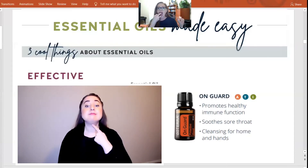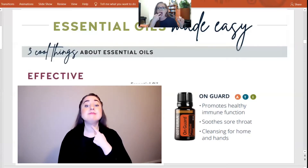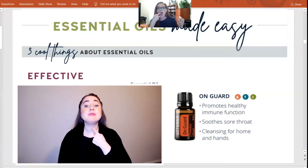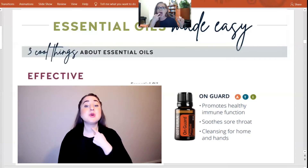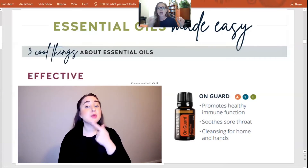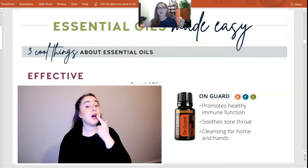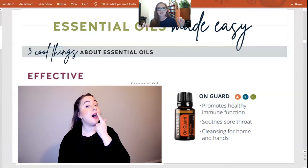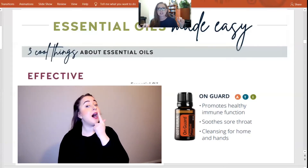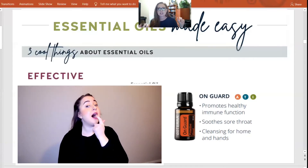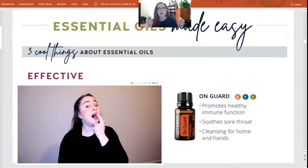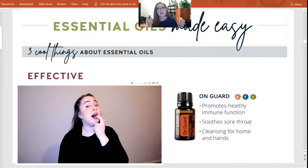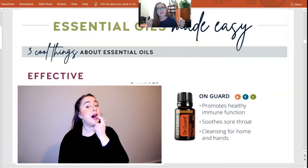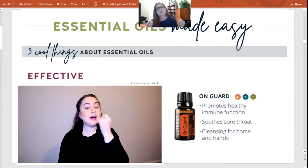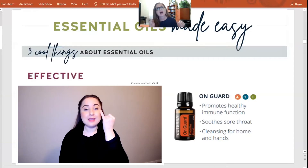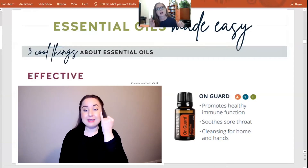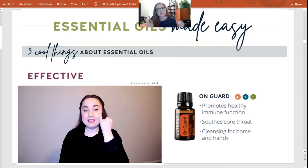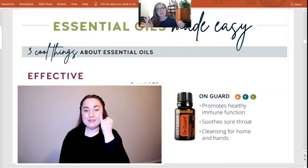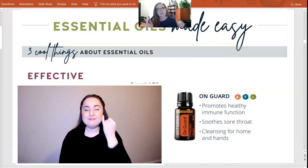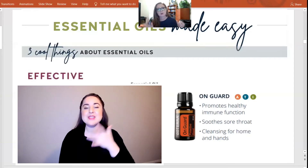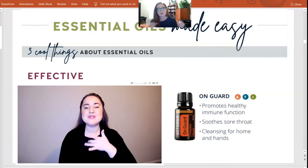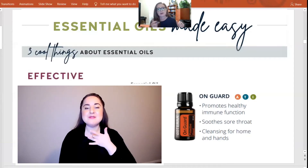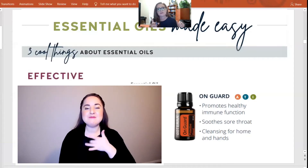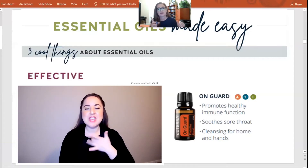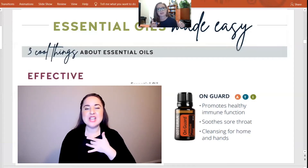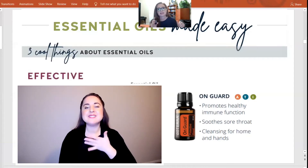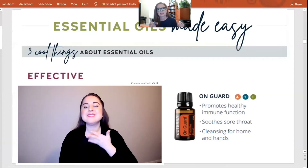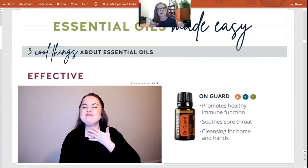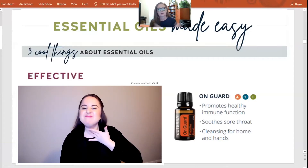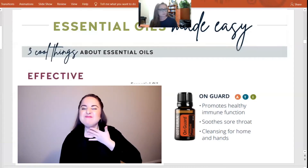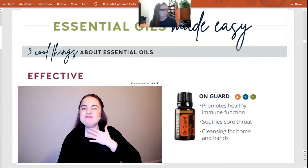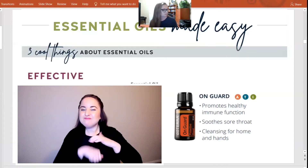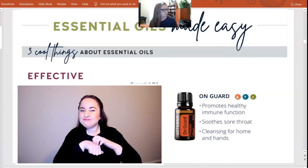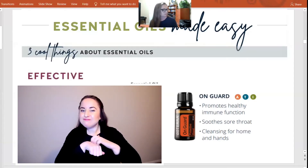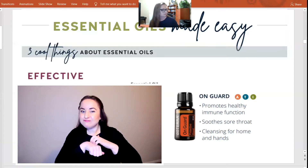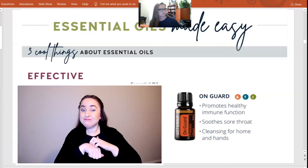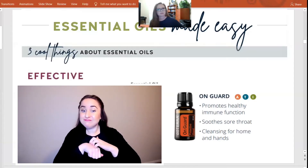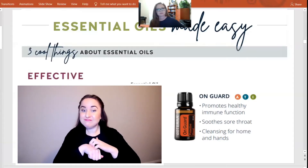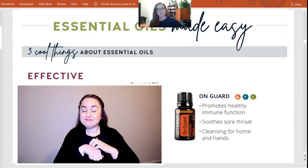and I just spray it in the back of my throat when I'm feeling a tickle.